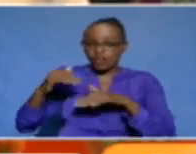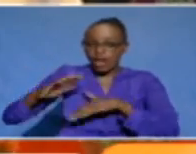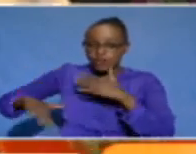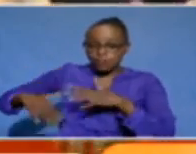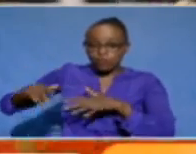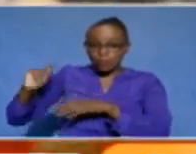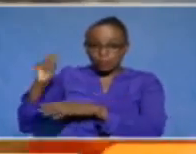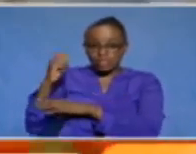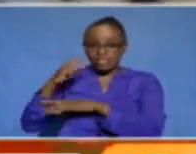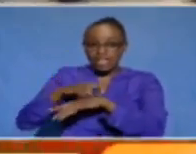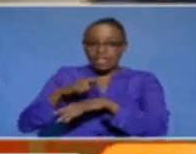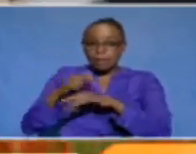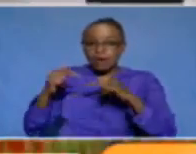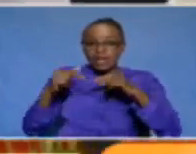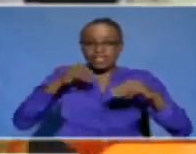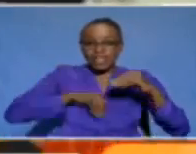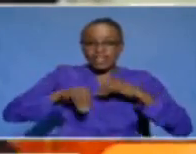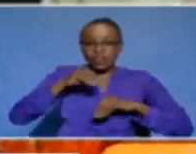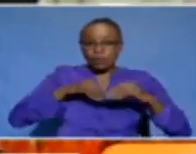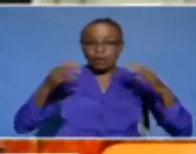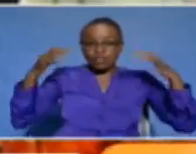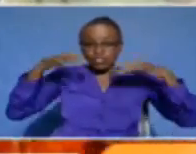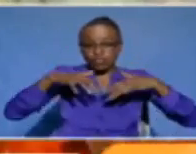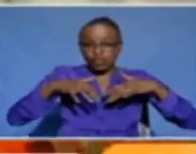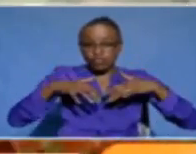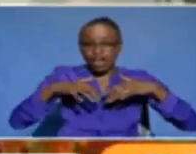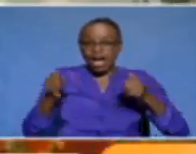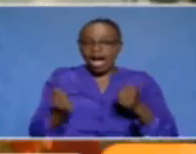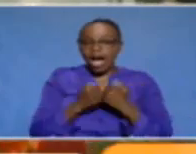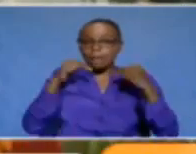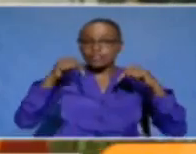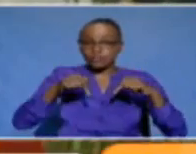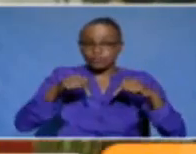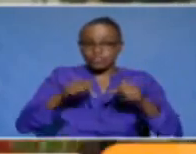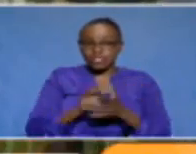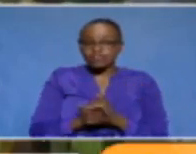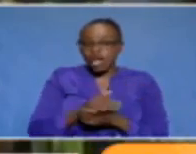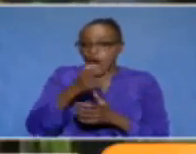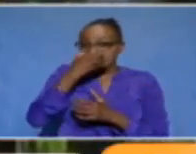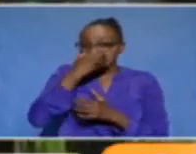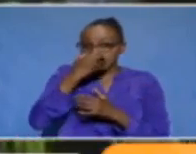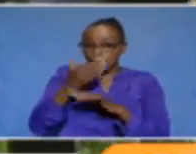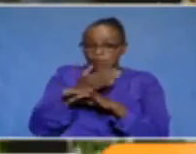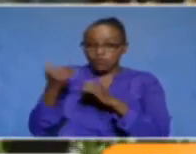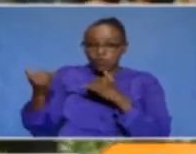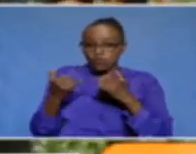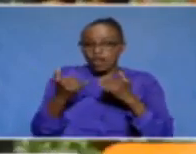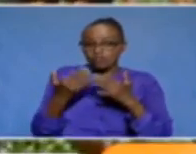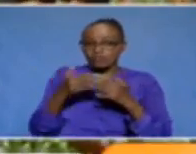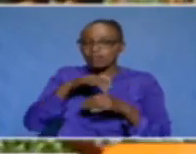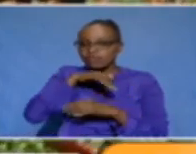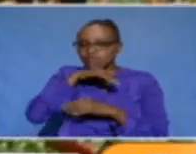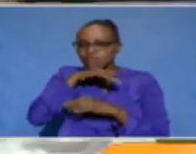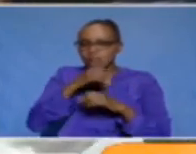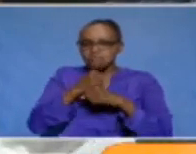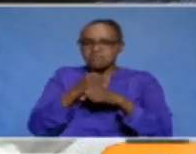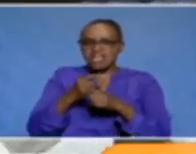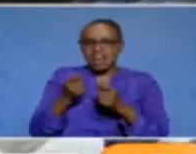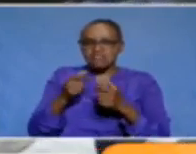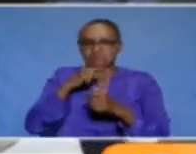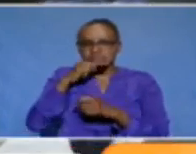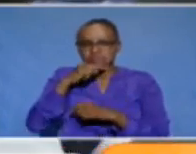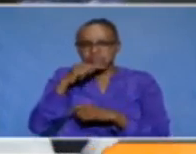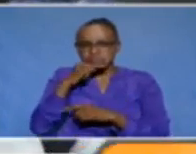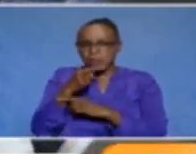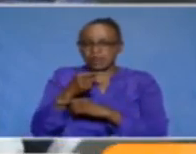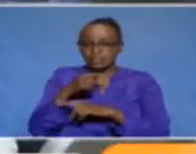of Kenya during the anti-corruption conference held today. Ruto had invited Odinga to make some remarks, and to